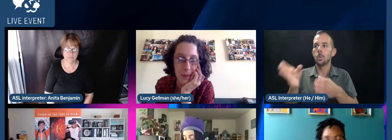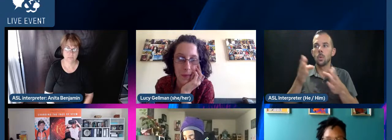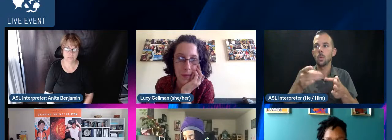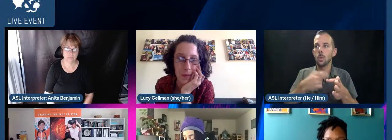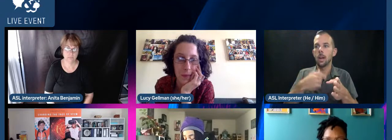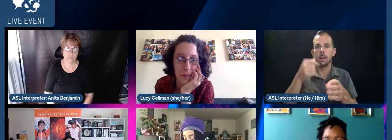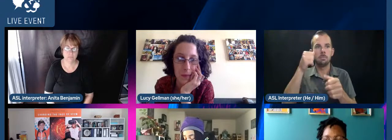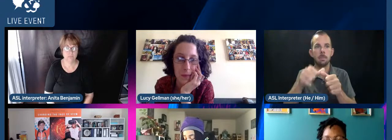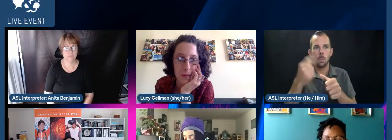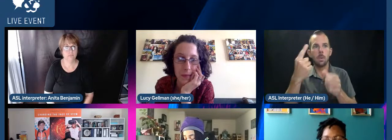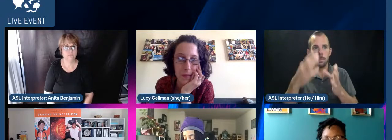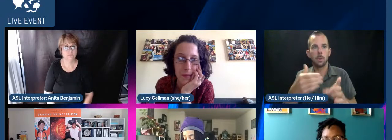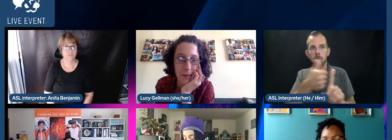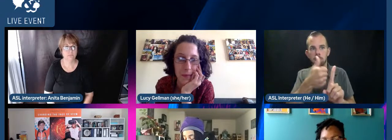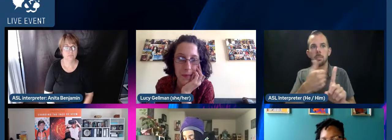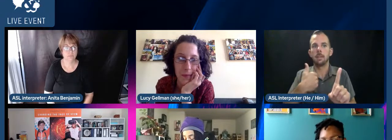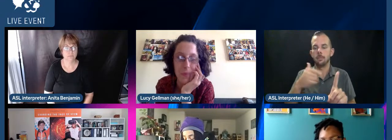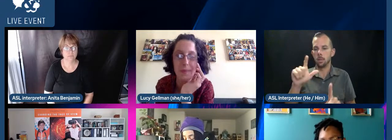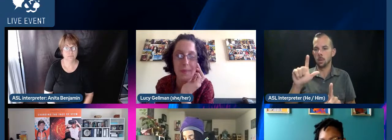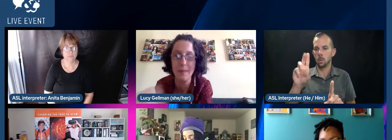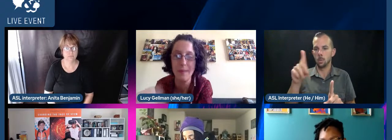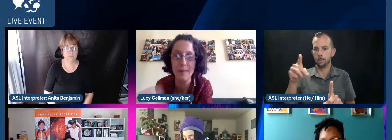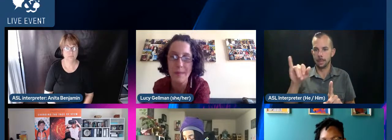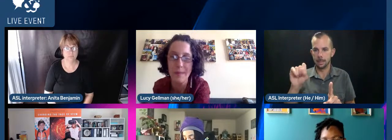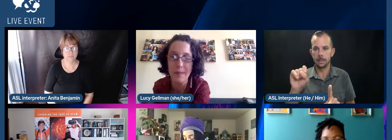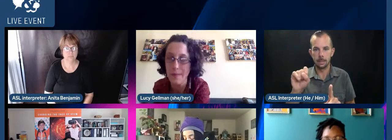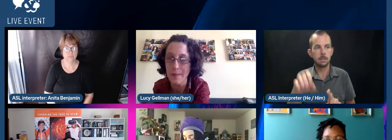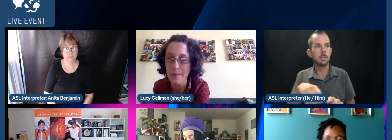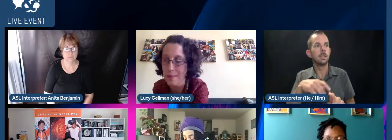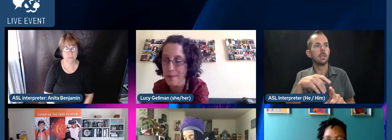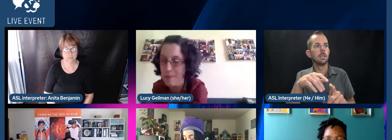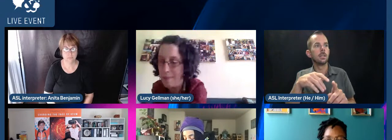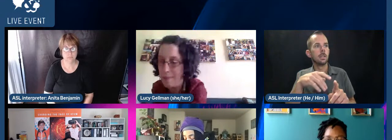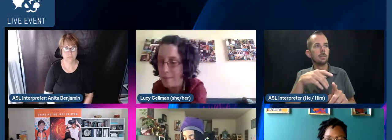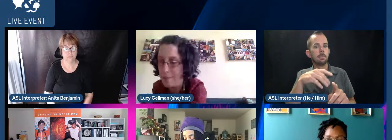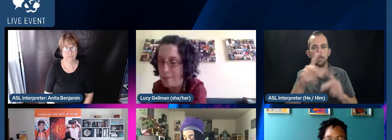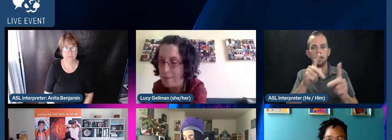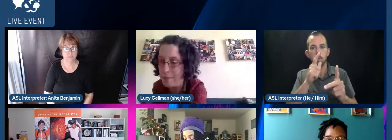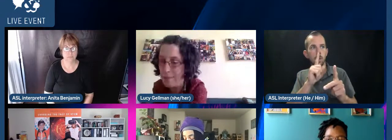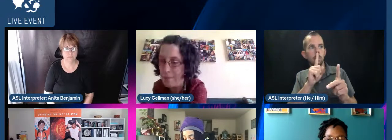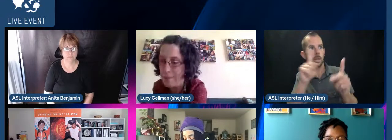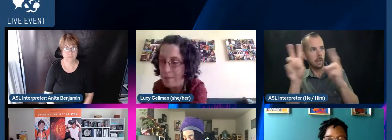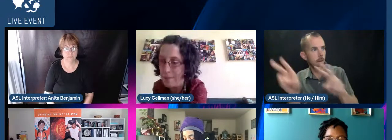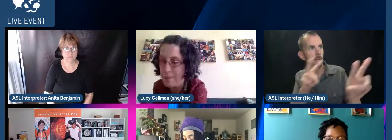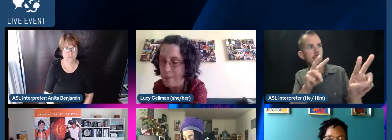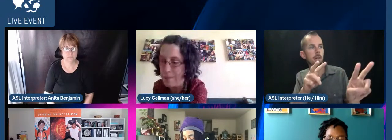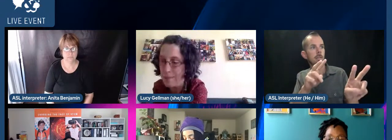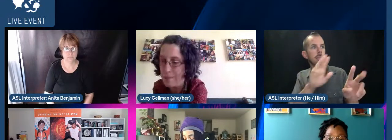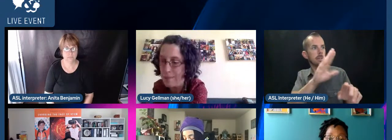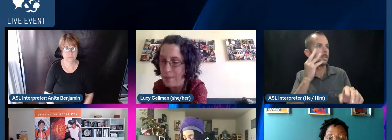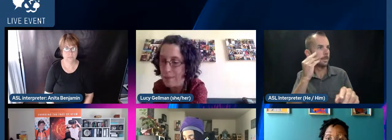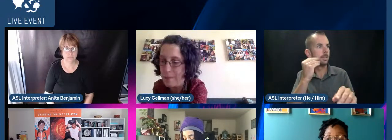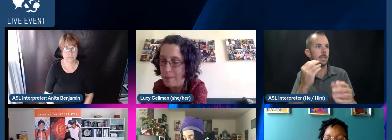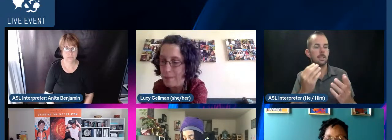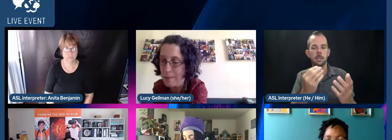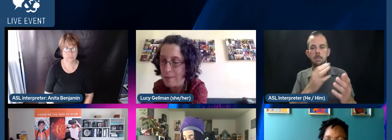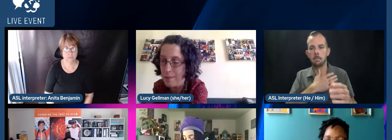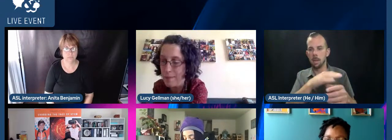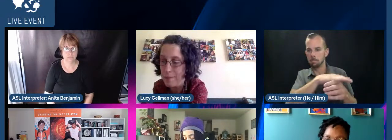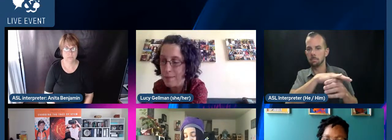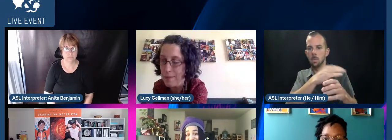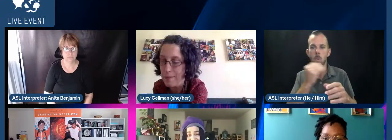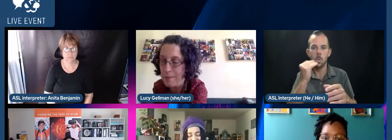own. But I think that the thing about celebrityism is that it keeps us from our collective